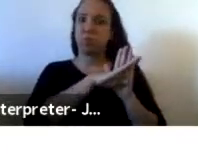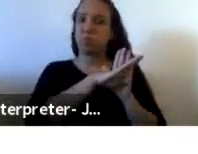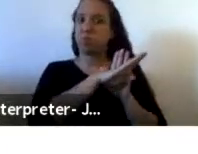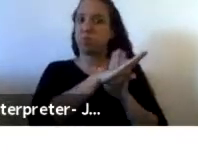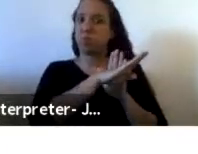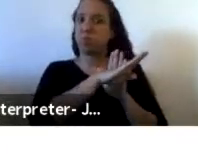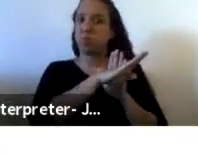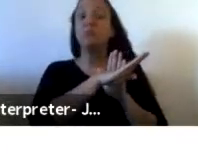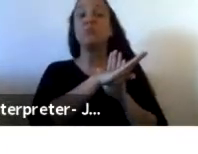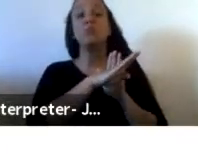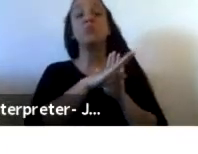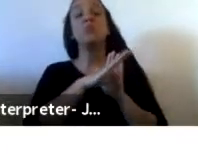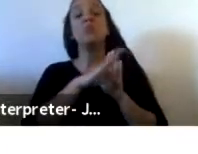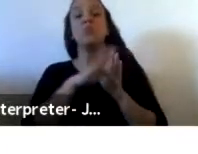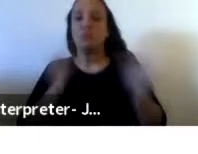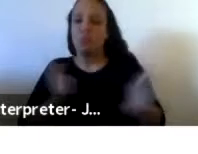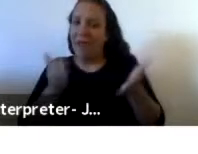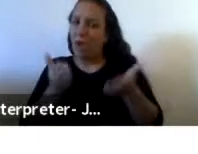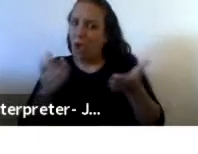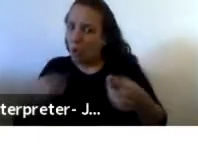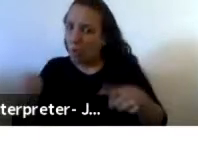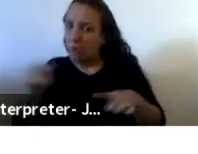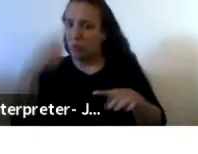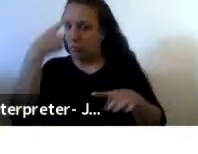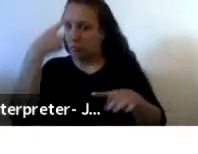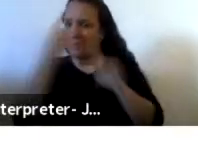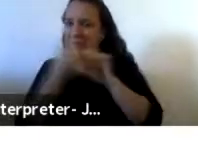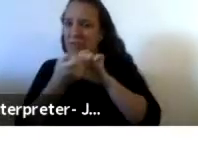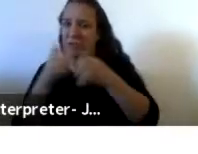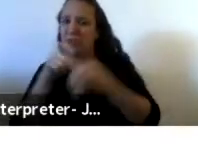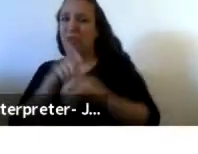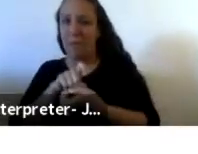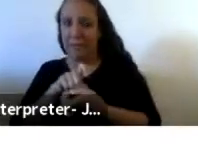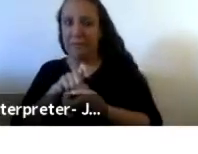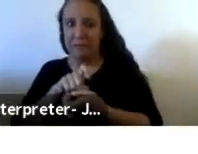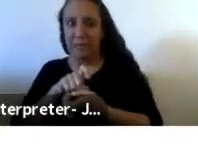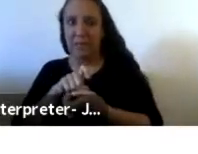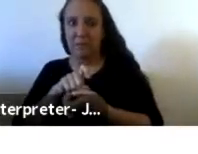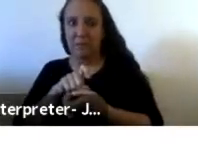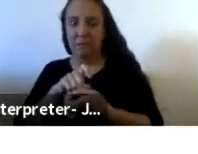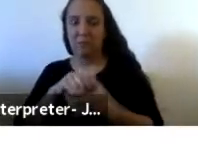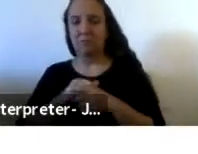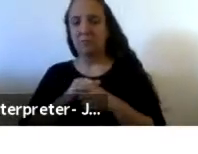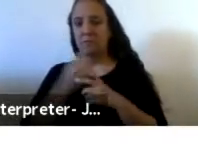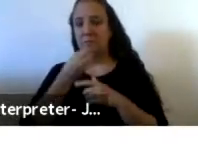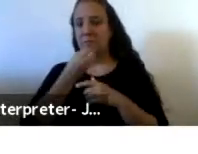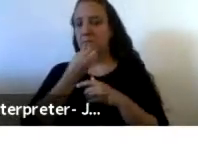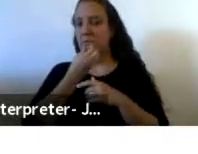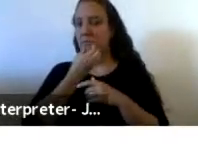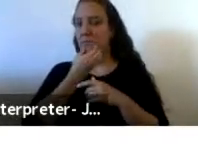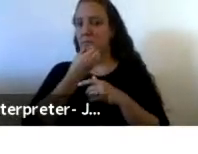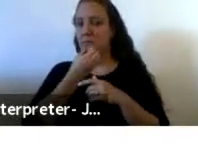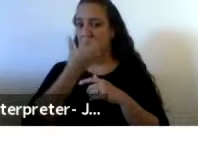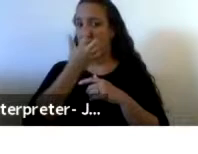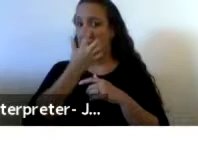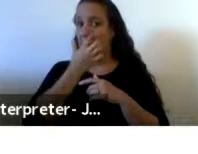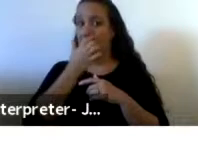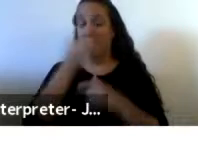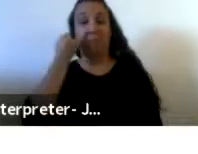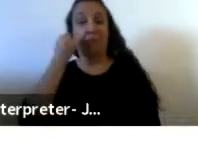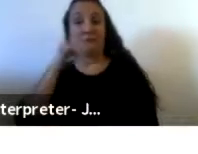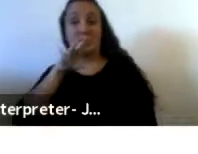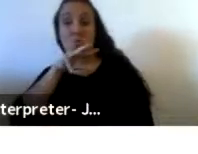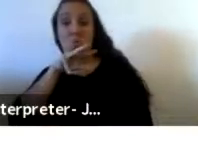to do is definitely to change your mindset, change the way that you think. For those of us that are actually watching us on the